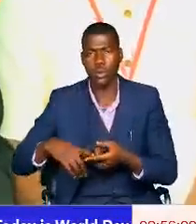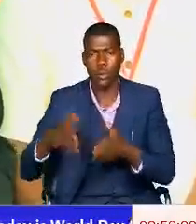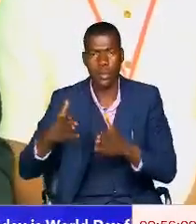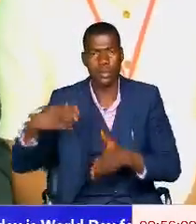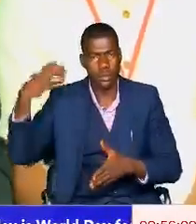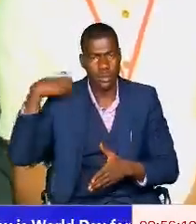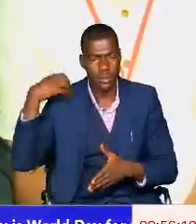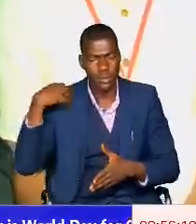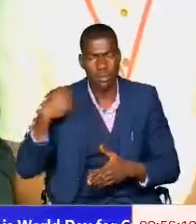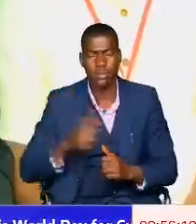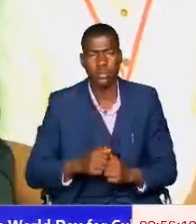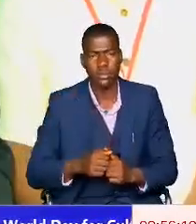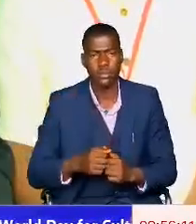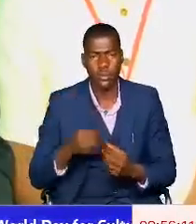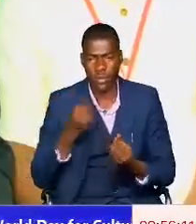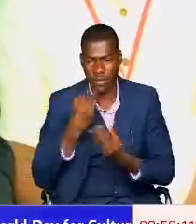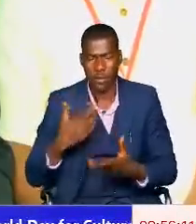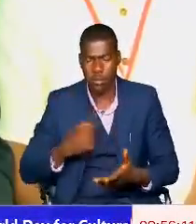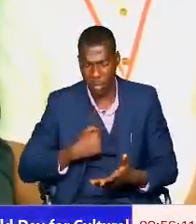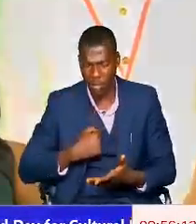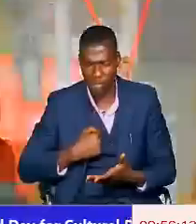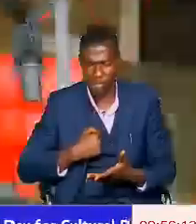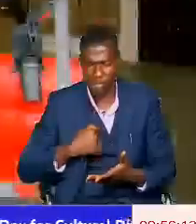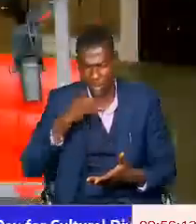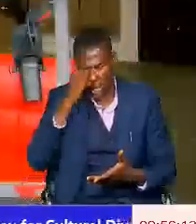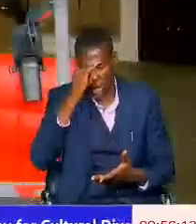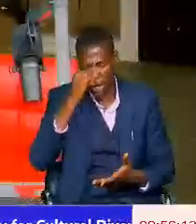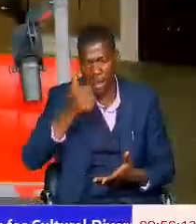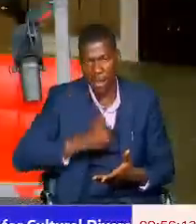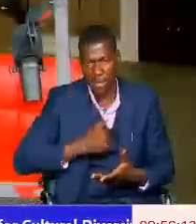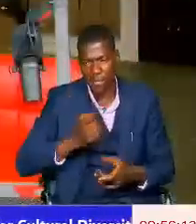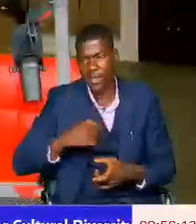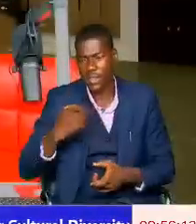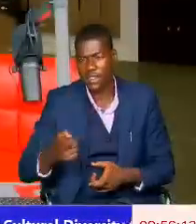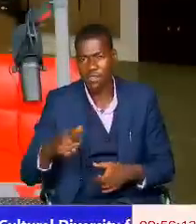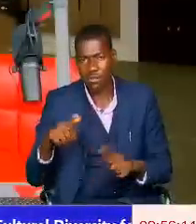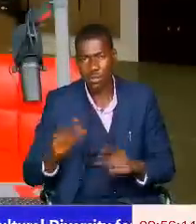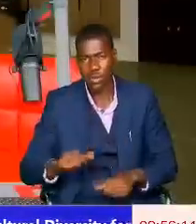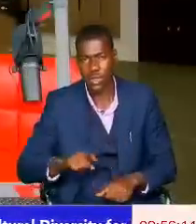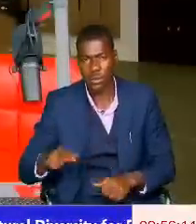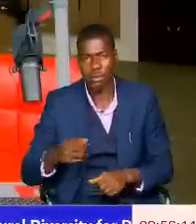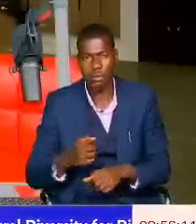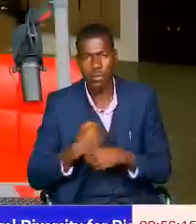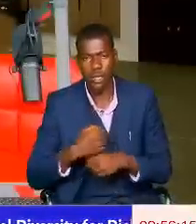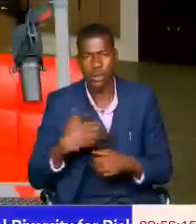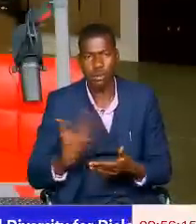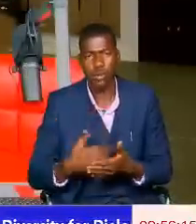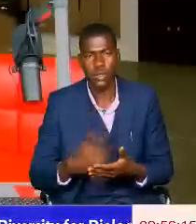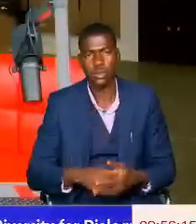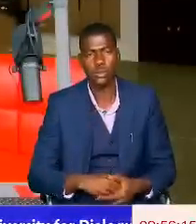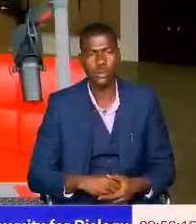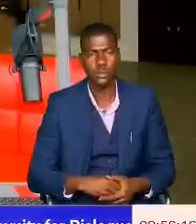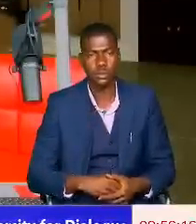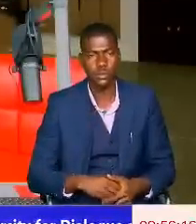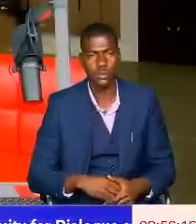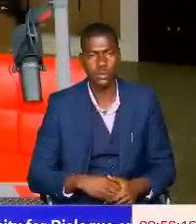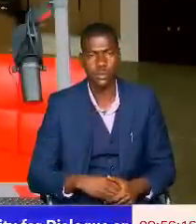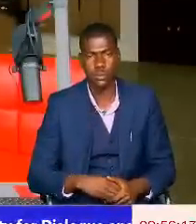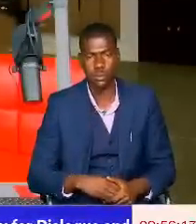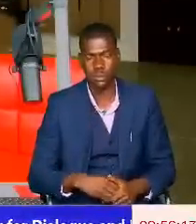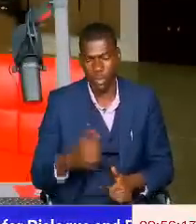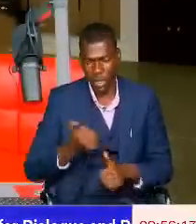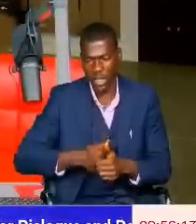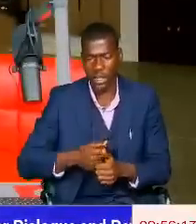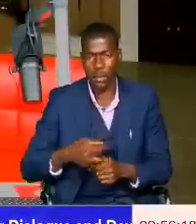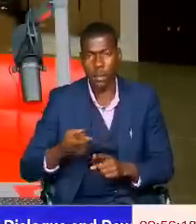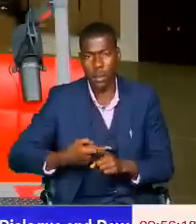Postmaster General. I have a blueprint to give to him, a minimum of 10 billion naira every month.